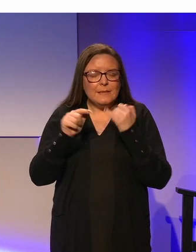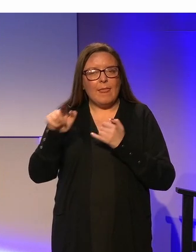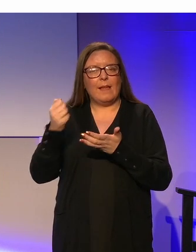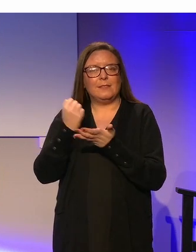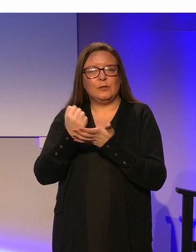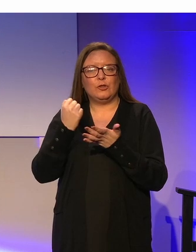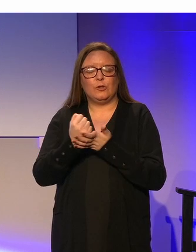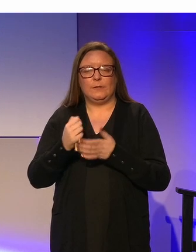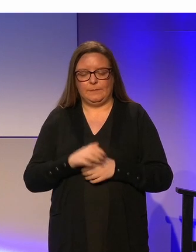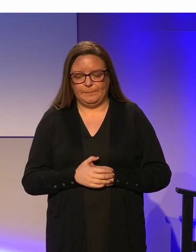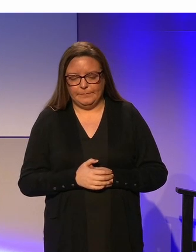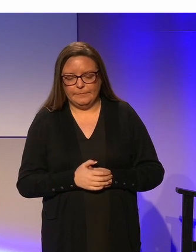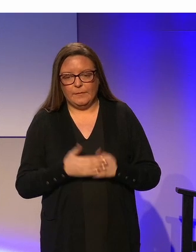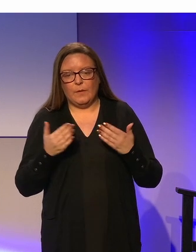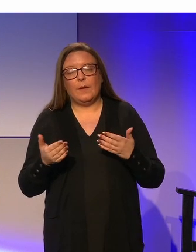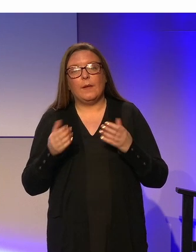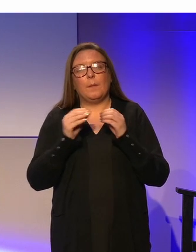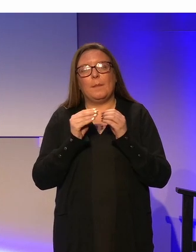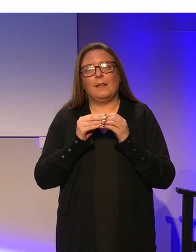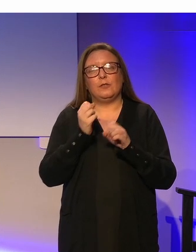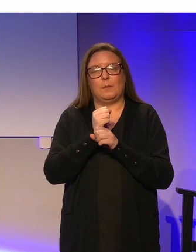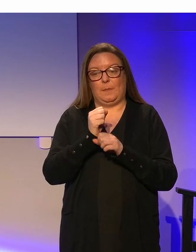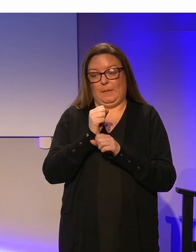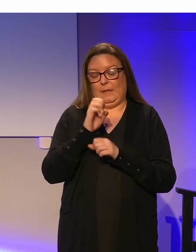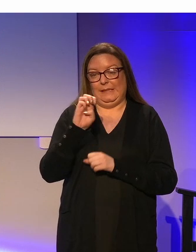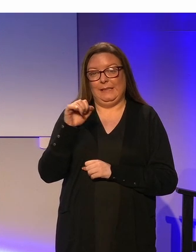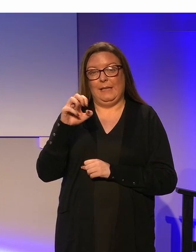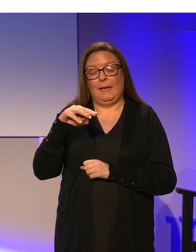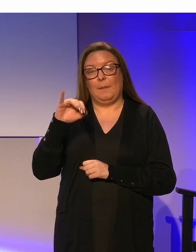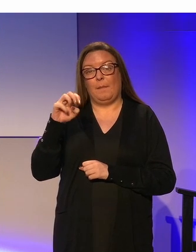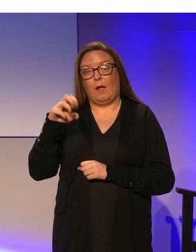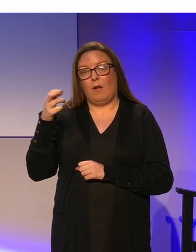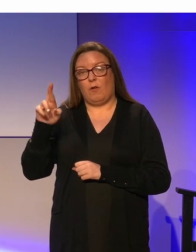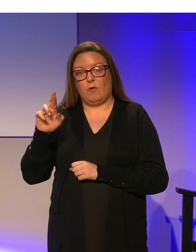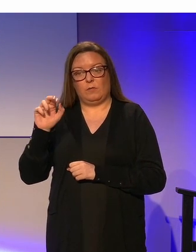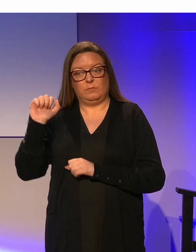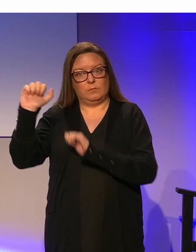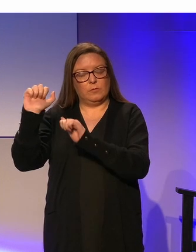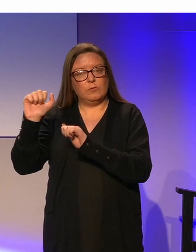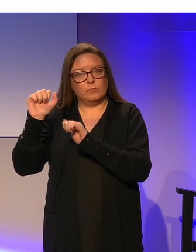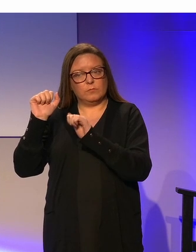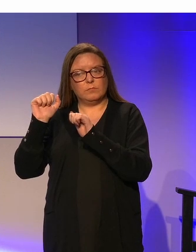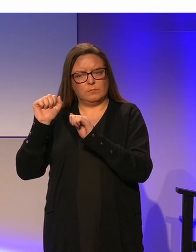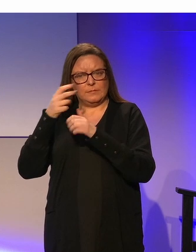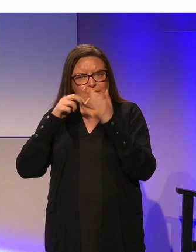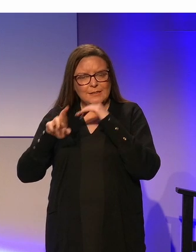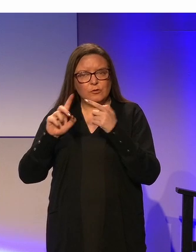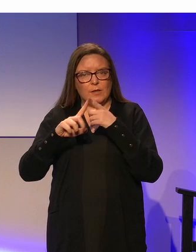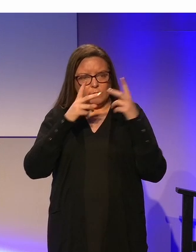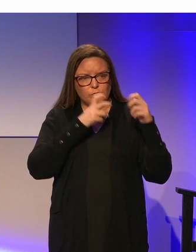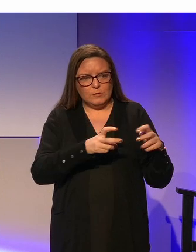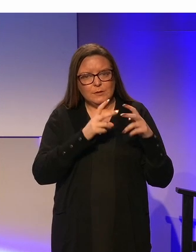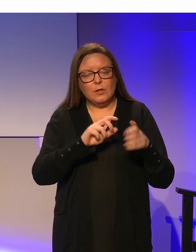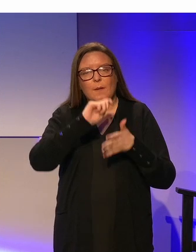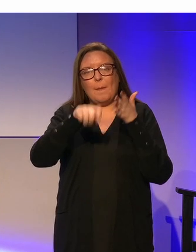So building on Emer's earlier points around the importance of seeing teachers as researchers, the project team were